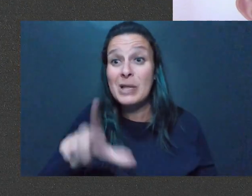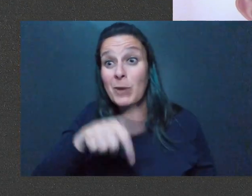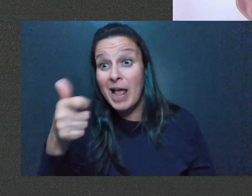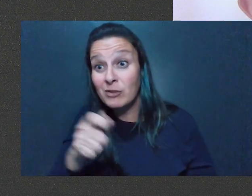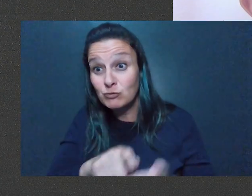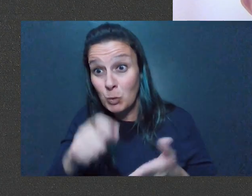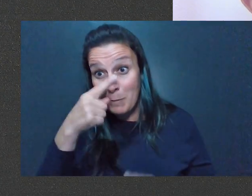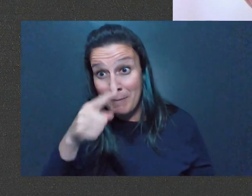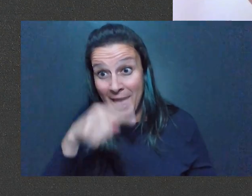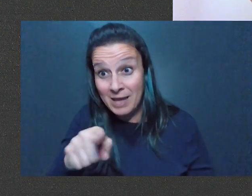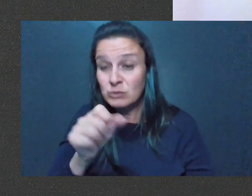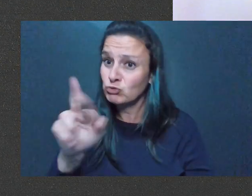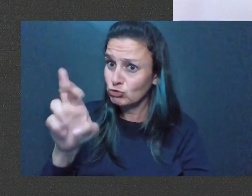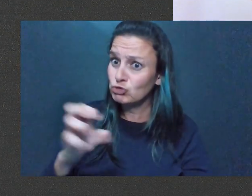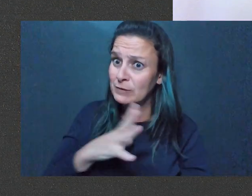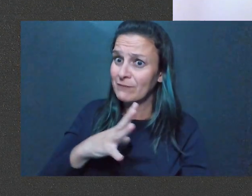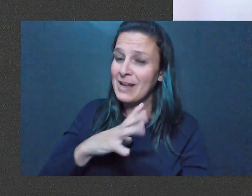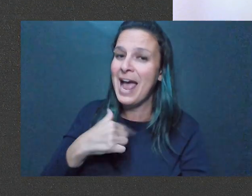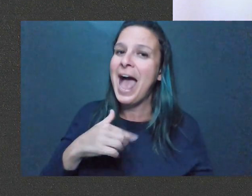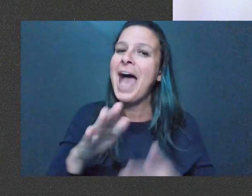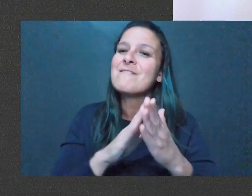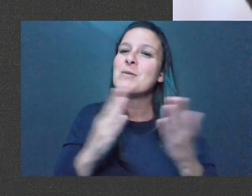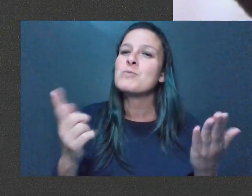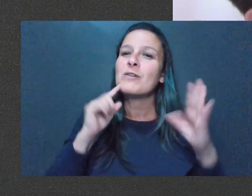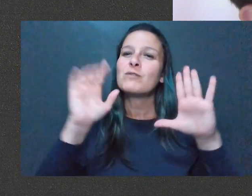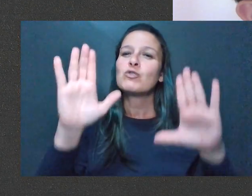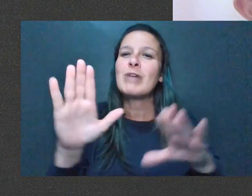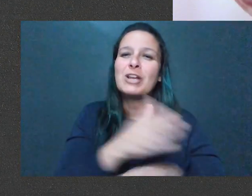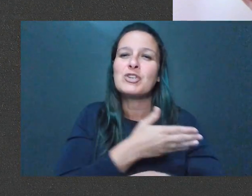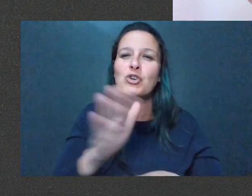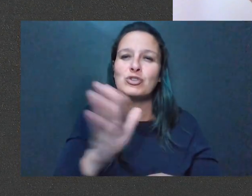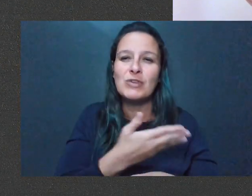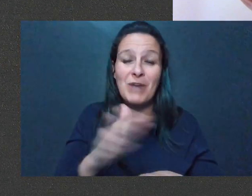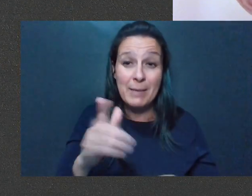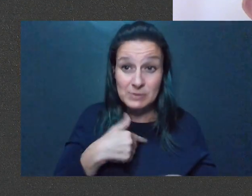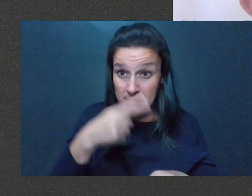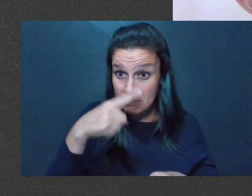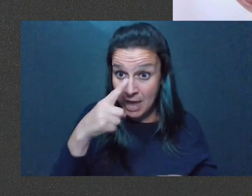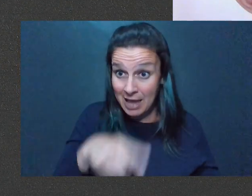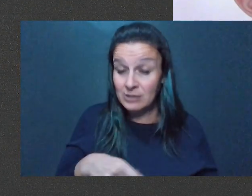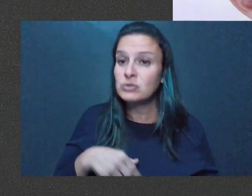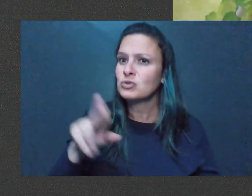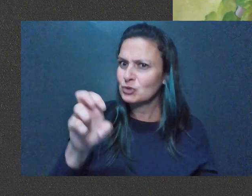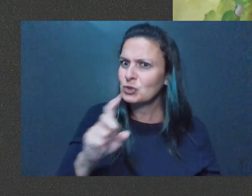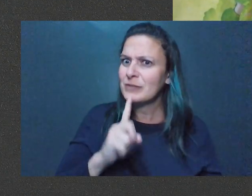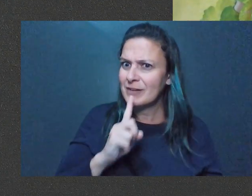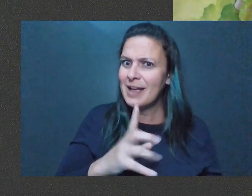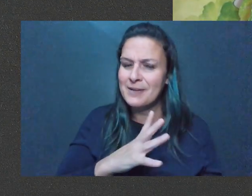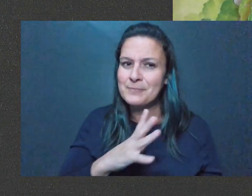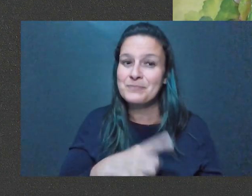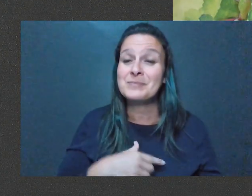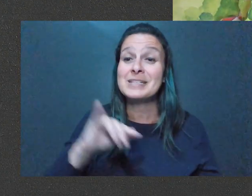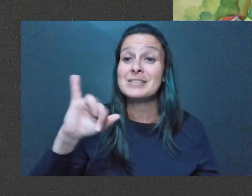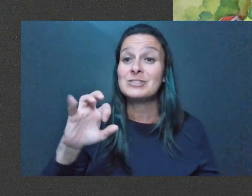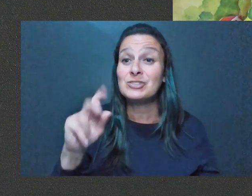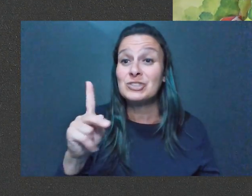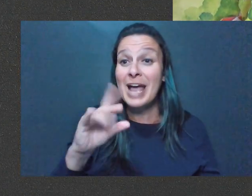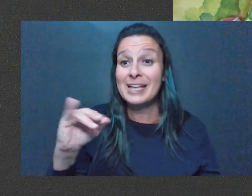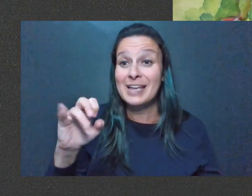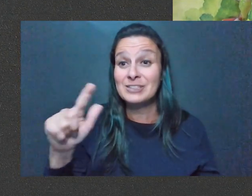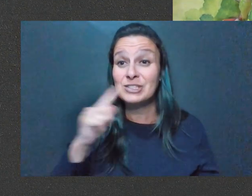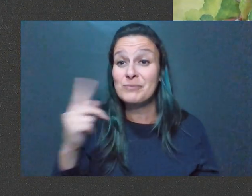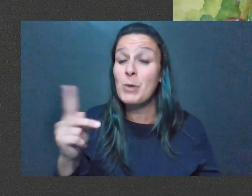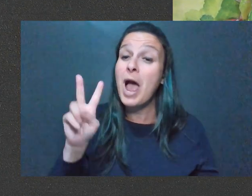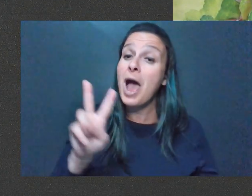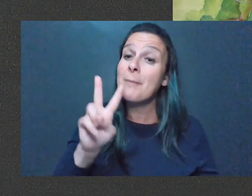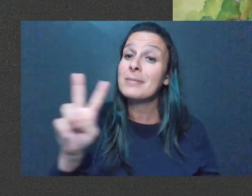wrote? Sure. I have this book of great nursery rhymes. How about it? Okay. Okay. Jack and Jill went up the